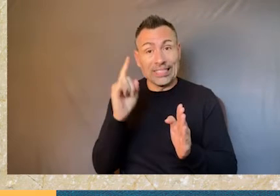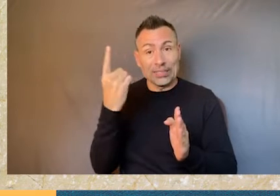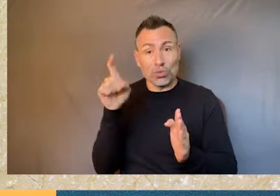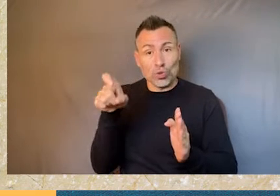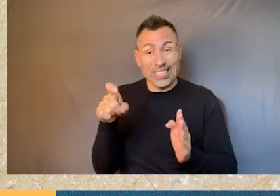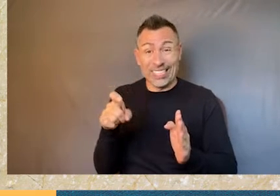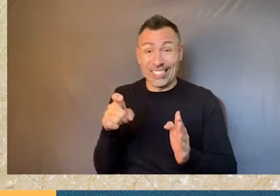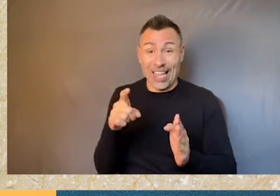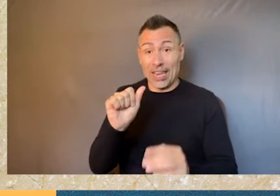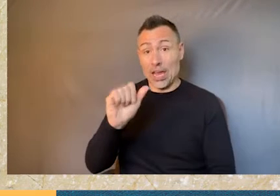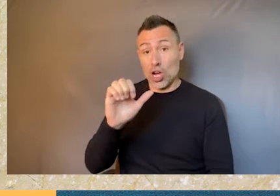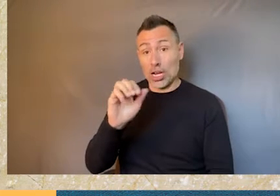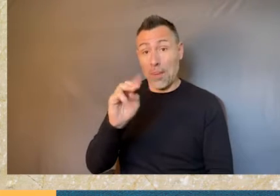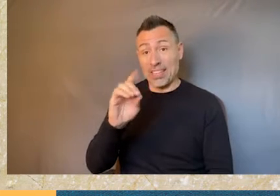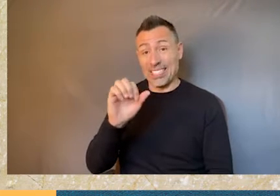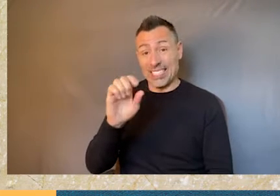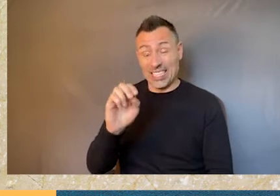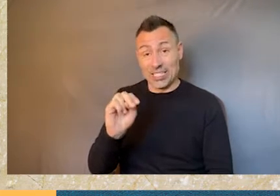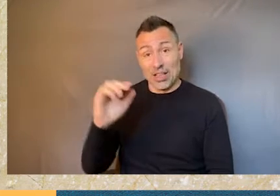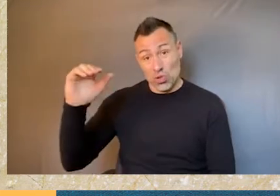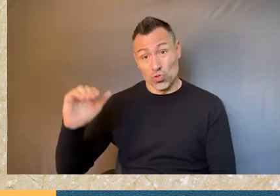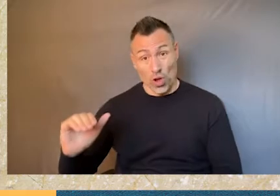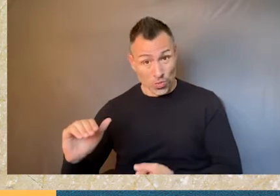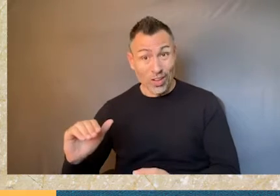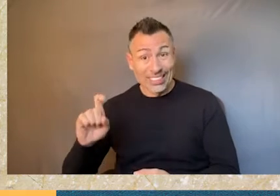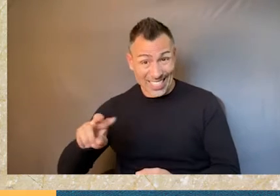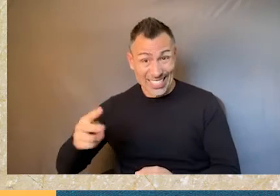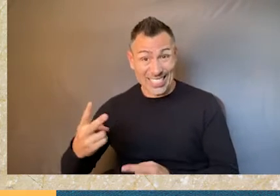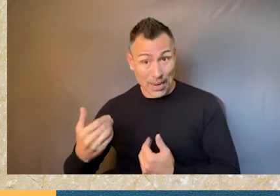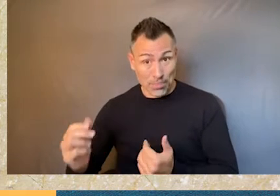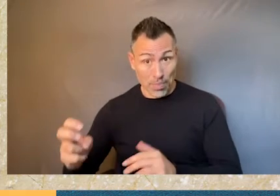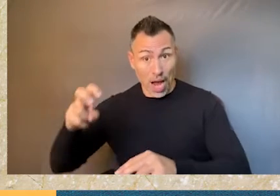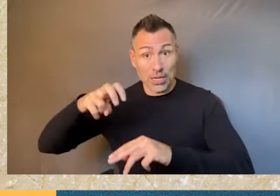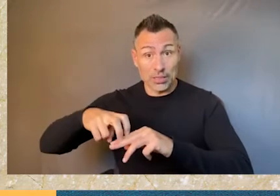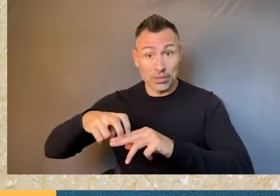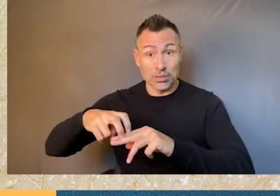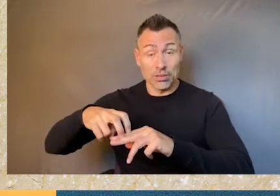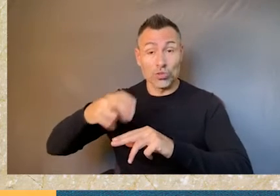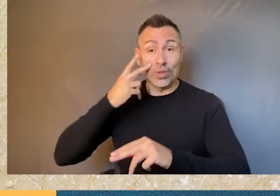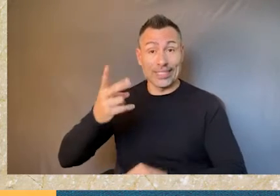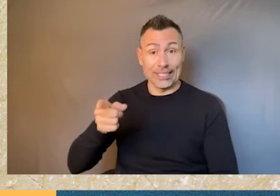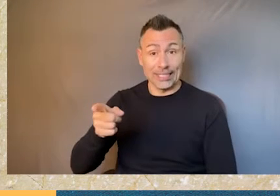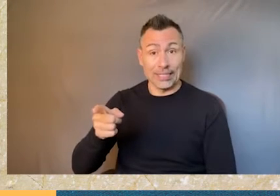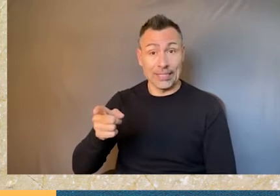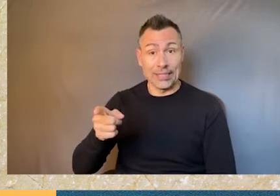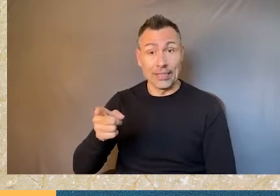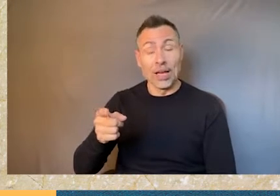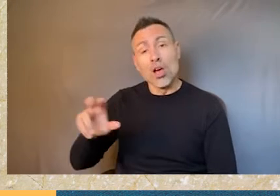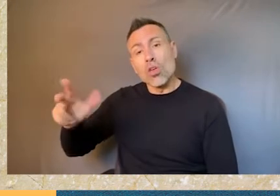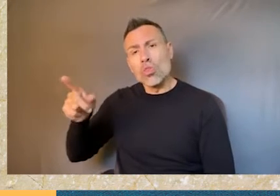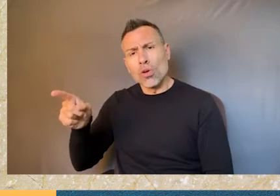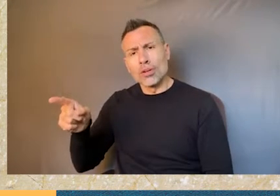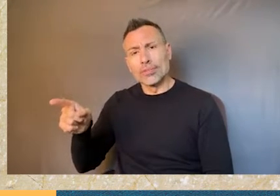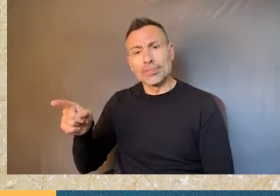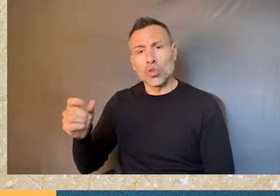accommodation. The shortest boy needed the accommodation of the second box to see the game. In the third slide,